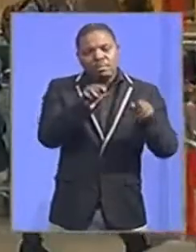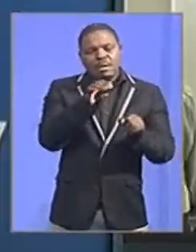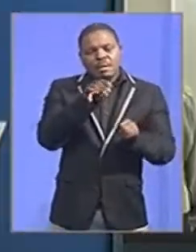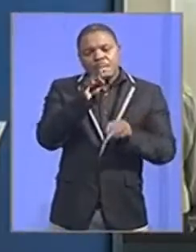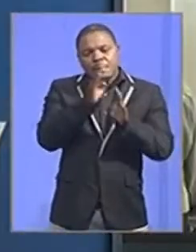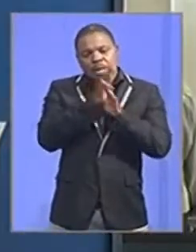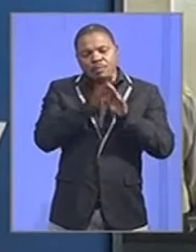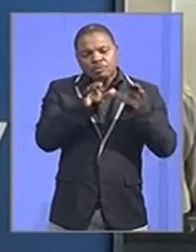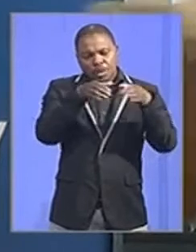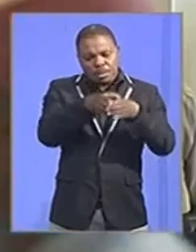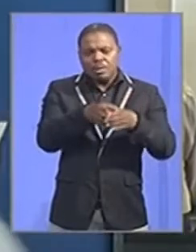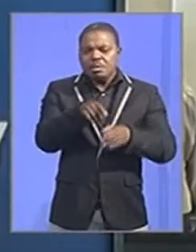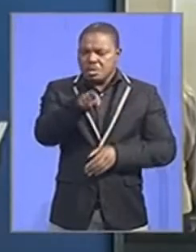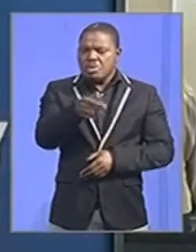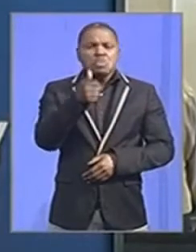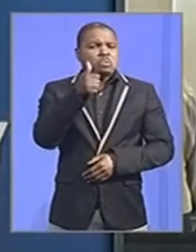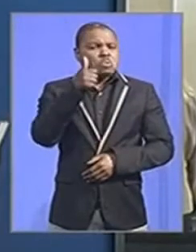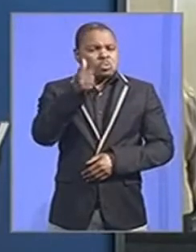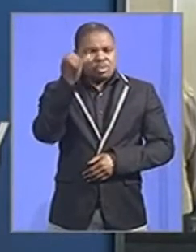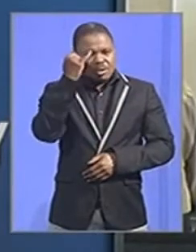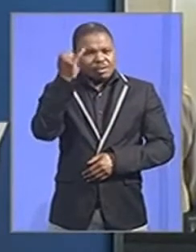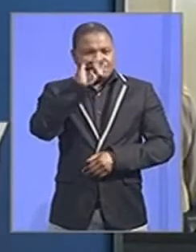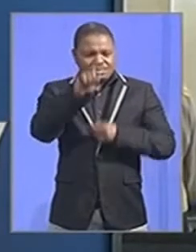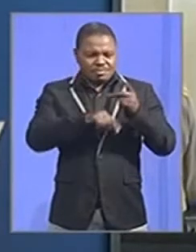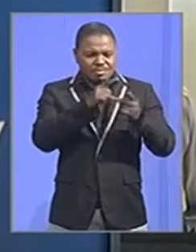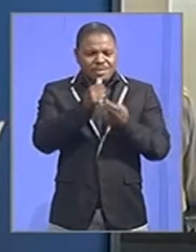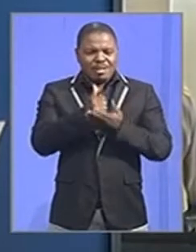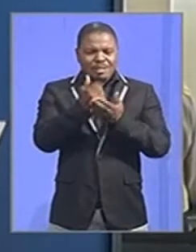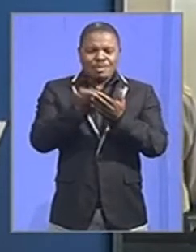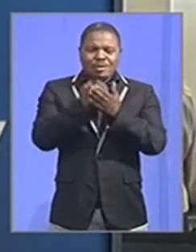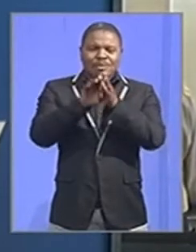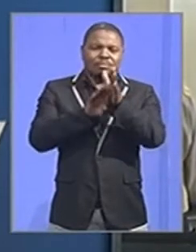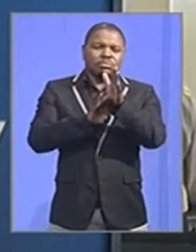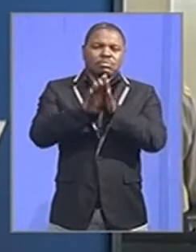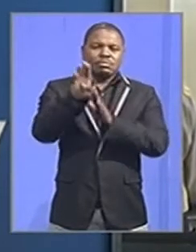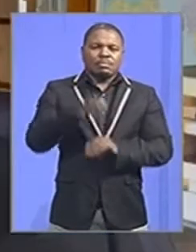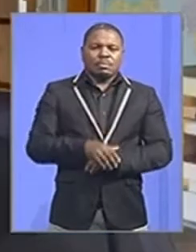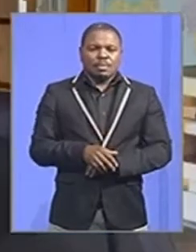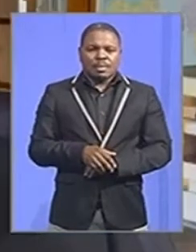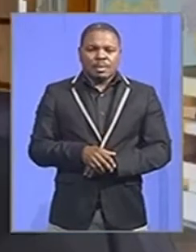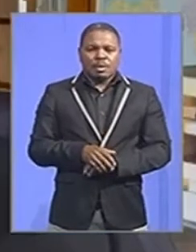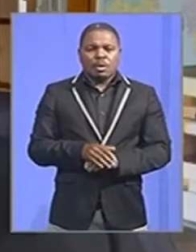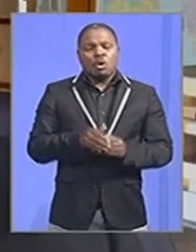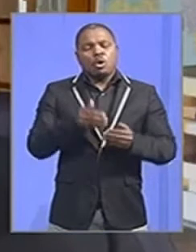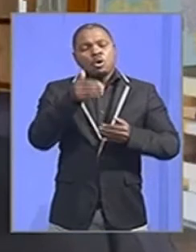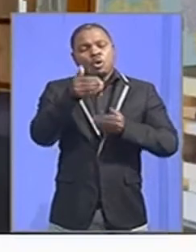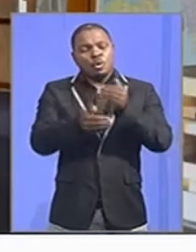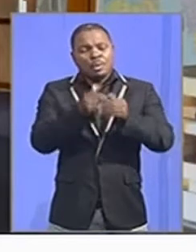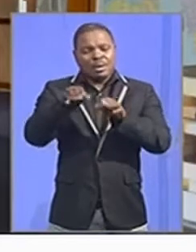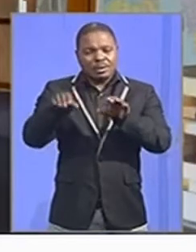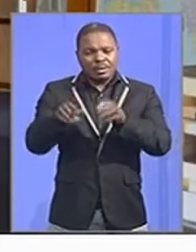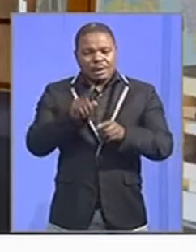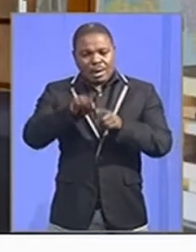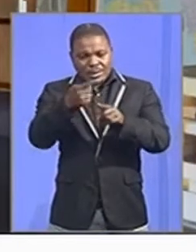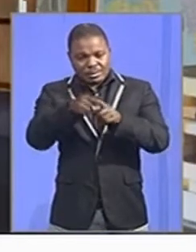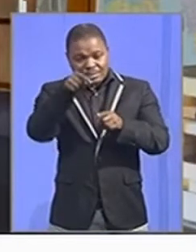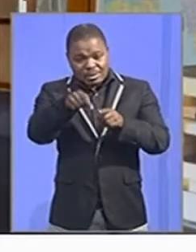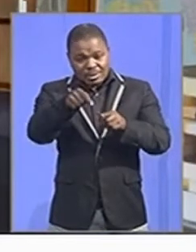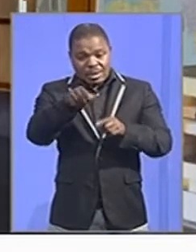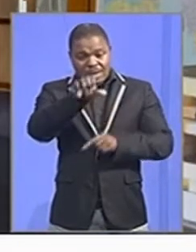mathateng a ditjhelete ke mohato o motle o lebisang tlhabollong ya moruo. Operational executives within SAA are going to have some